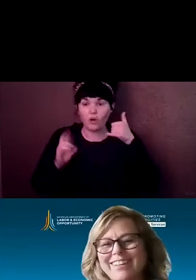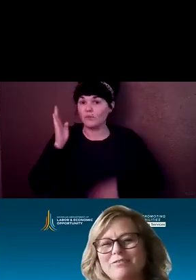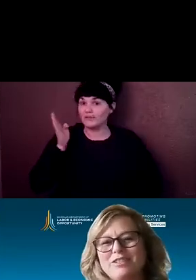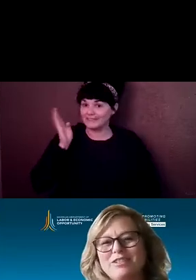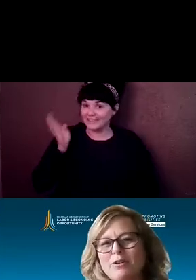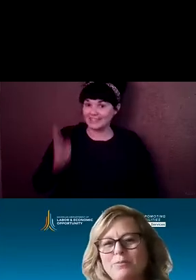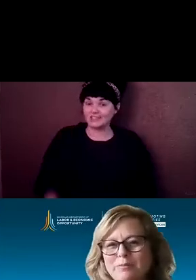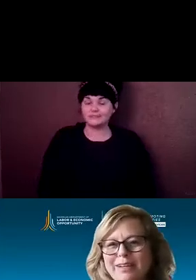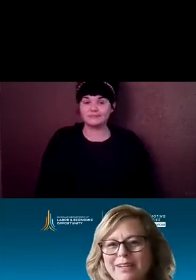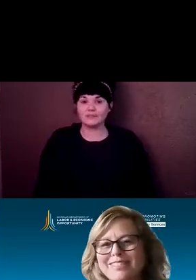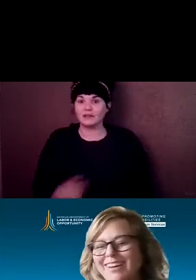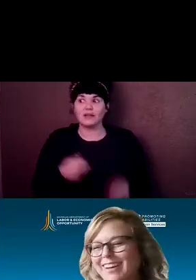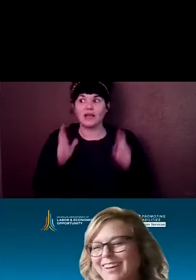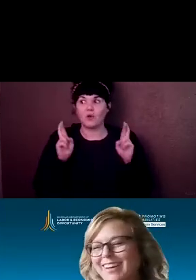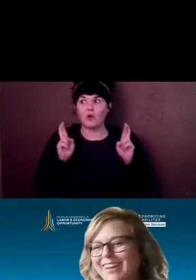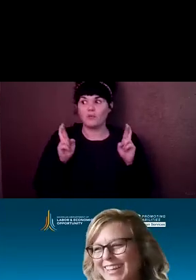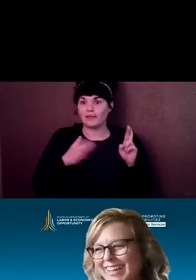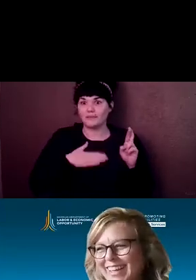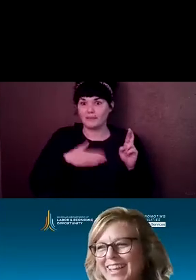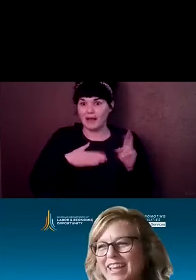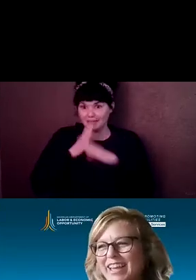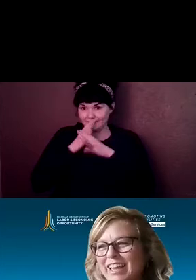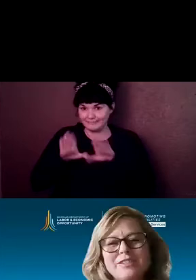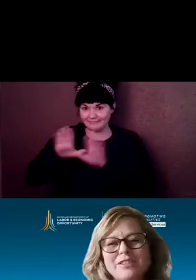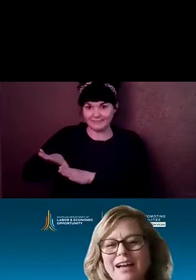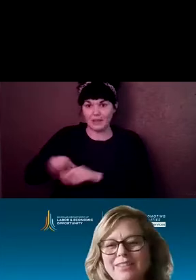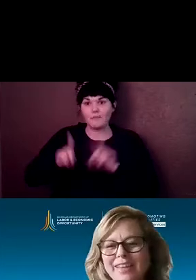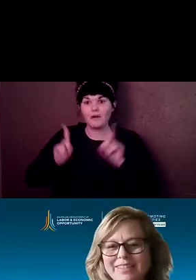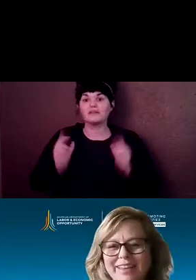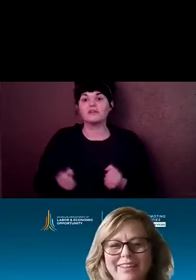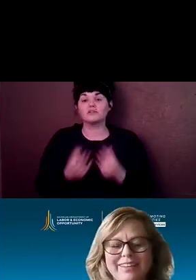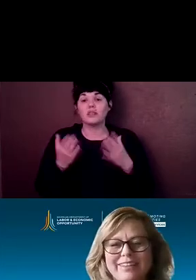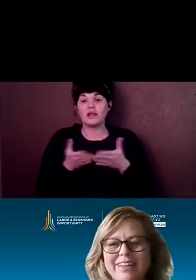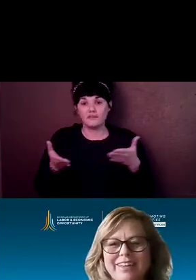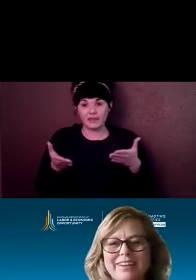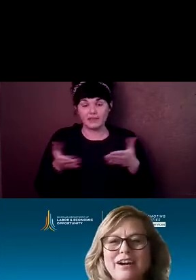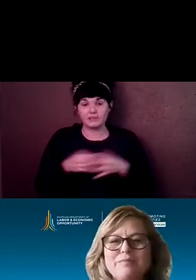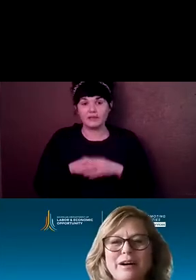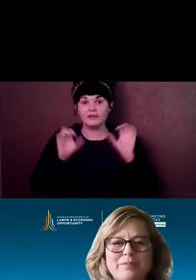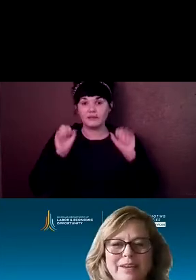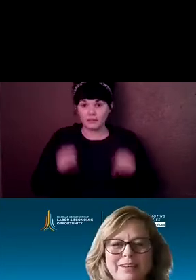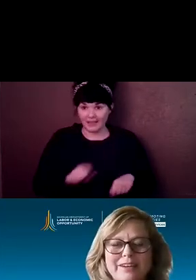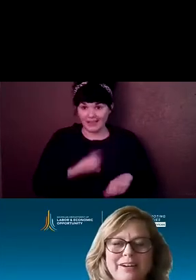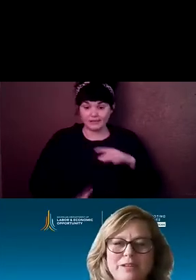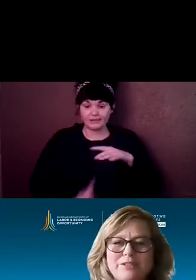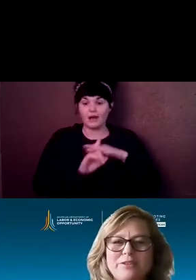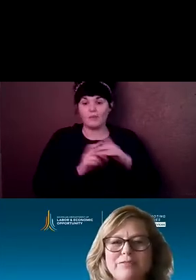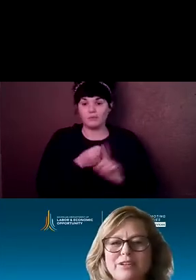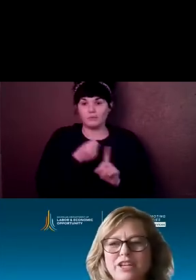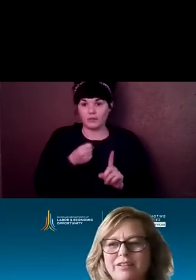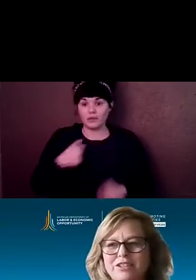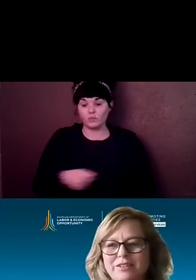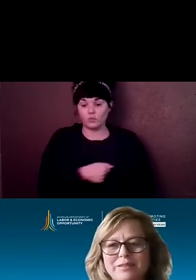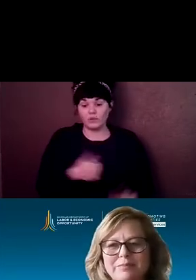presentation, which I'm hoping mine does not. But there's a lot of things that can come up, and we do have